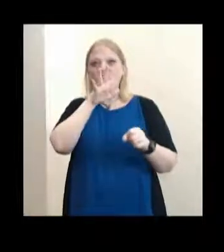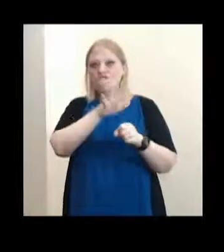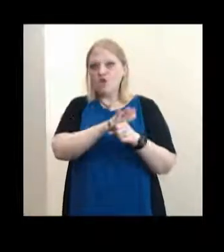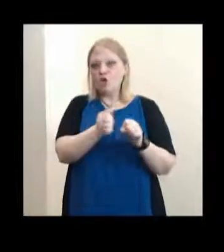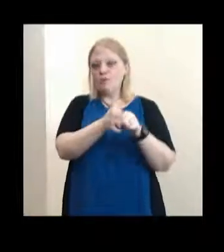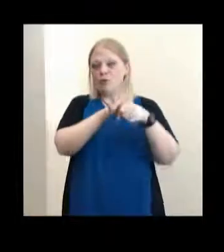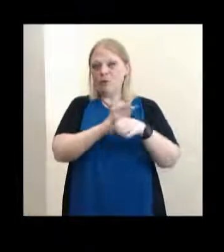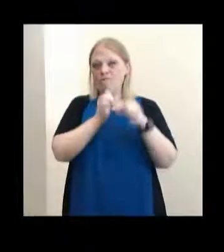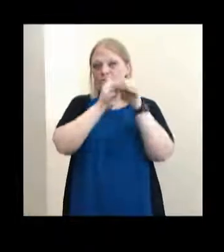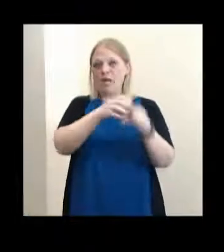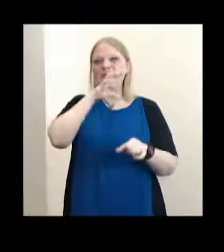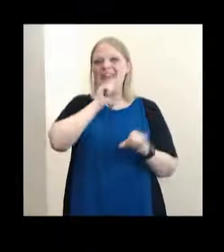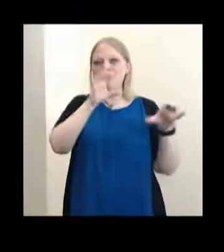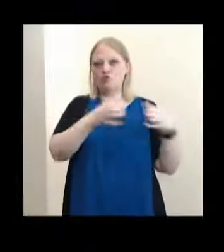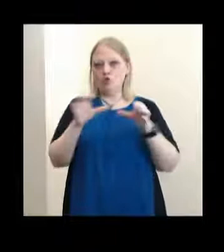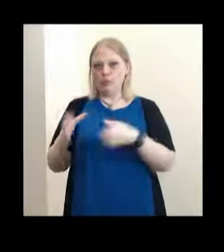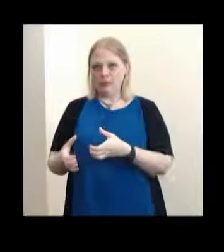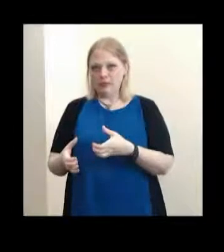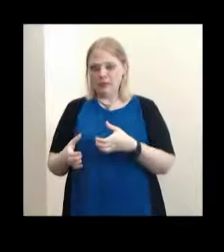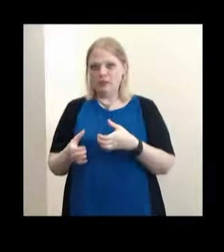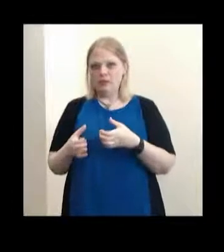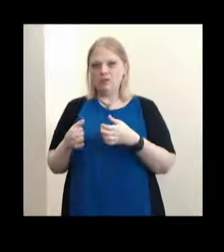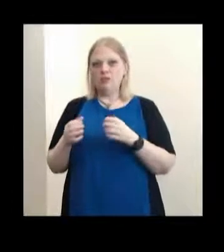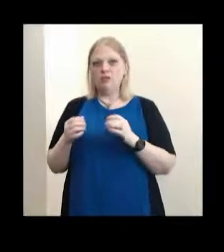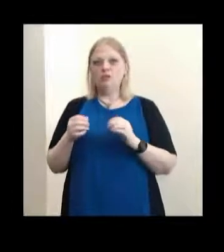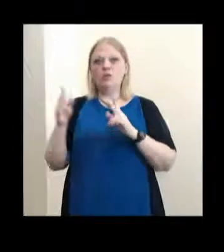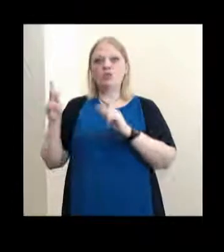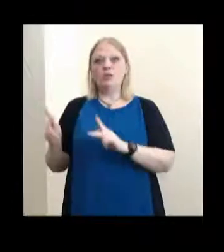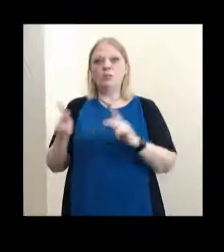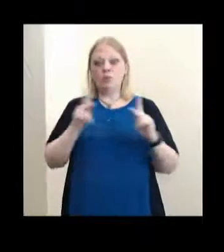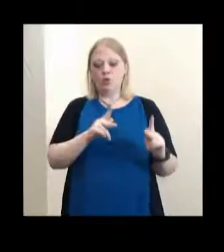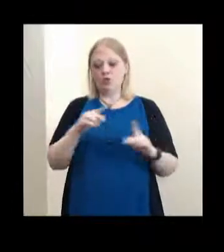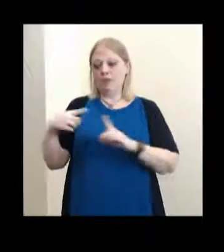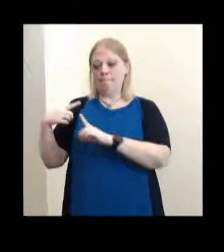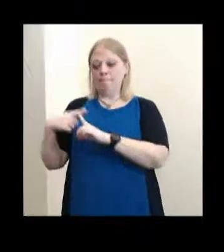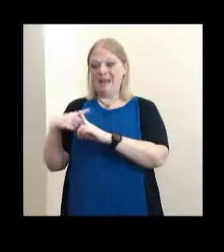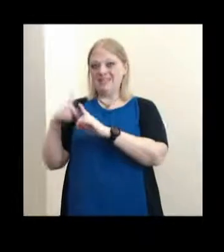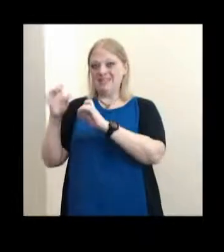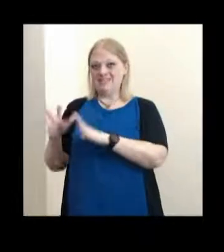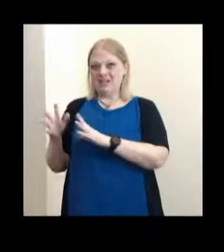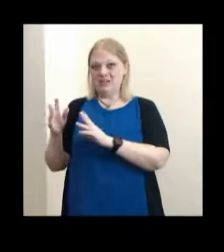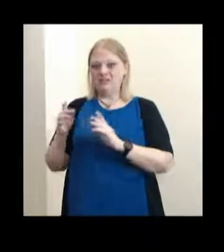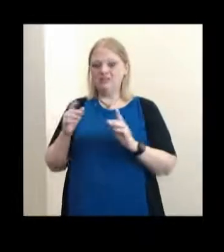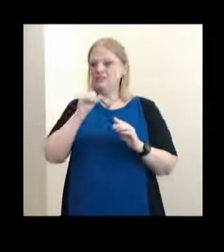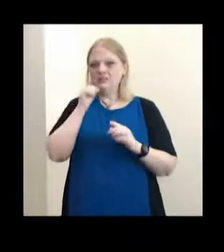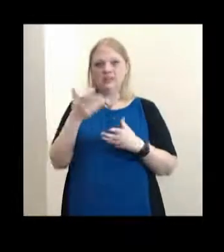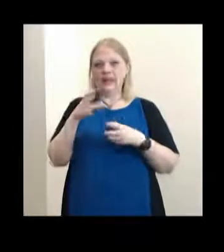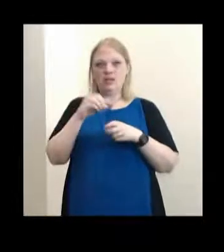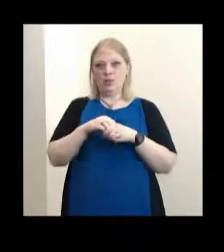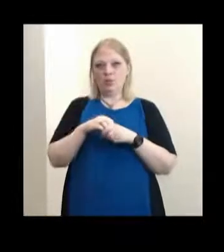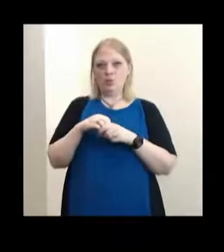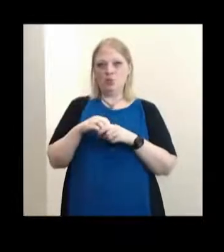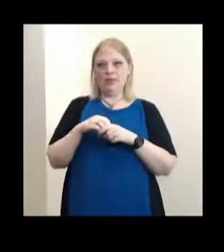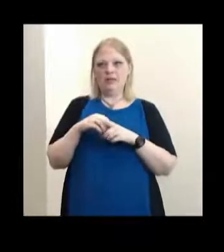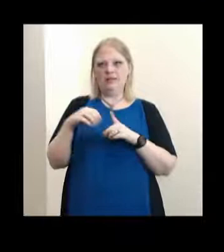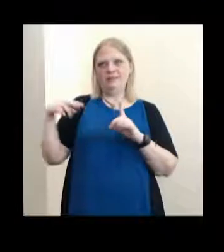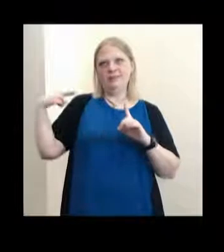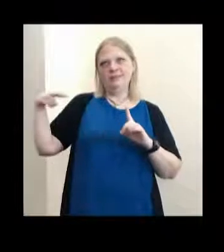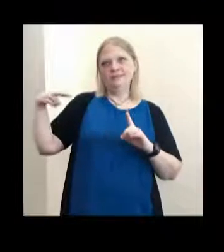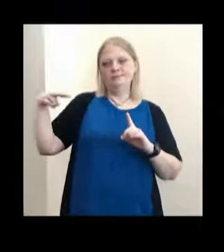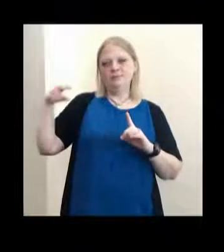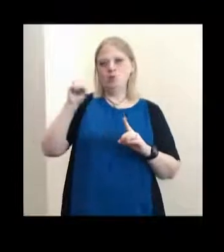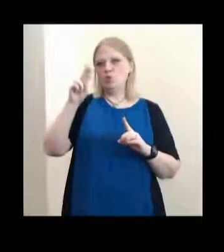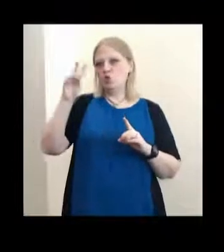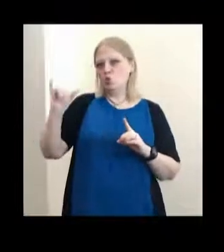cases by age group. And so we're looking at the proportion of positive tests, not including the surveillance testing that is being done by